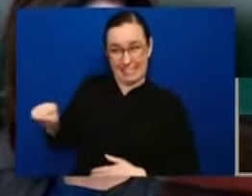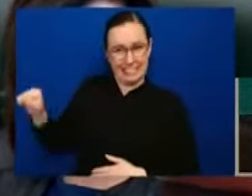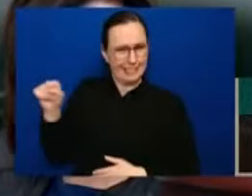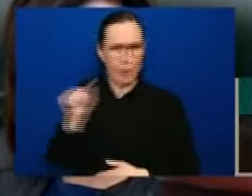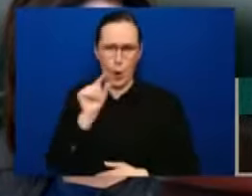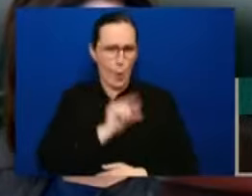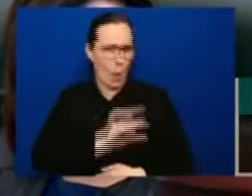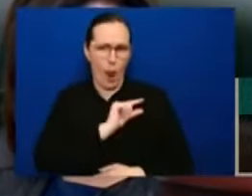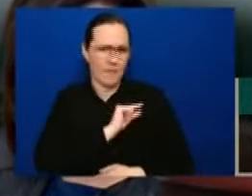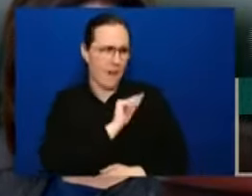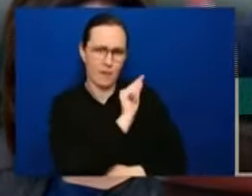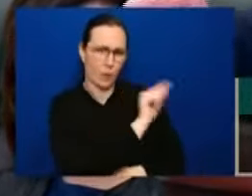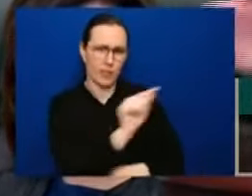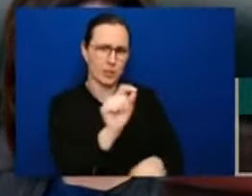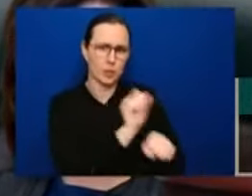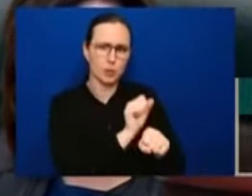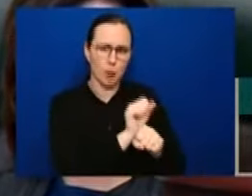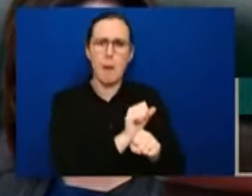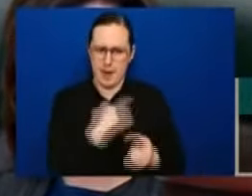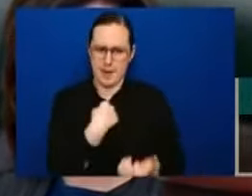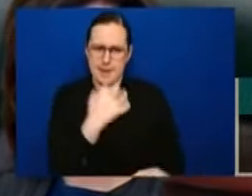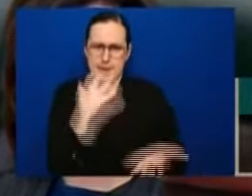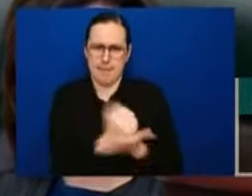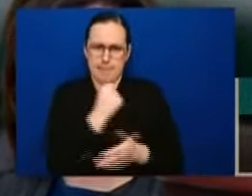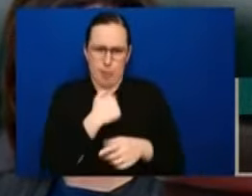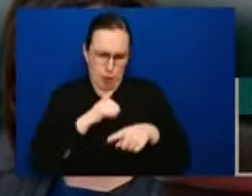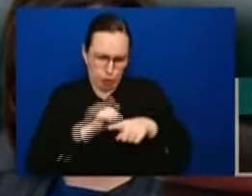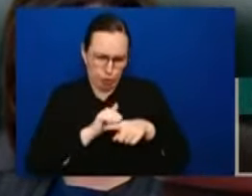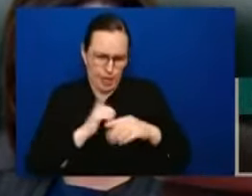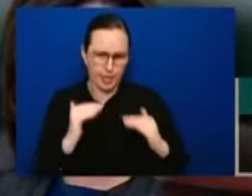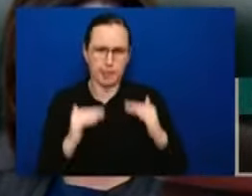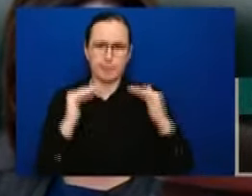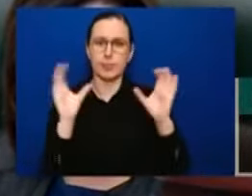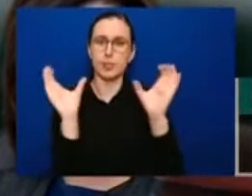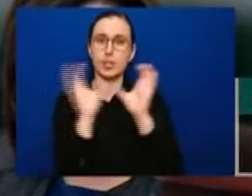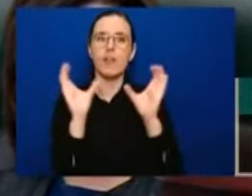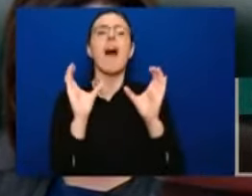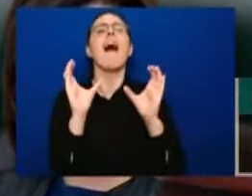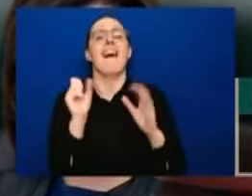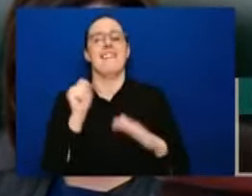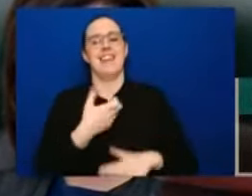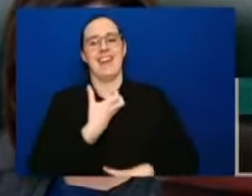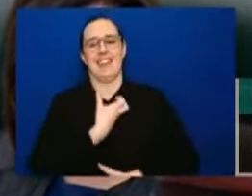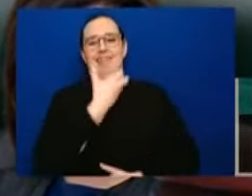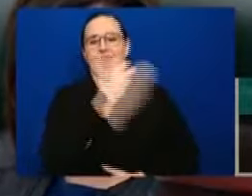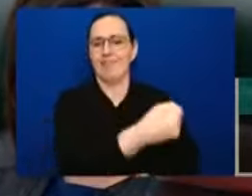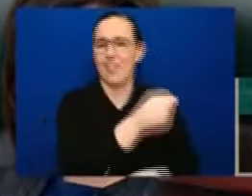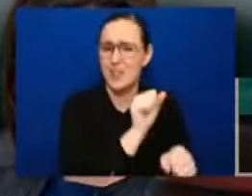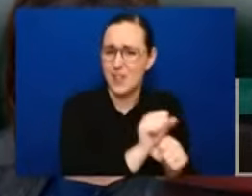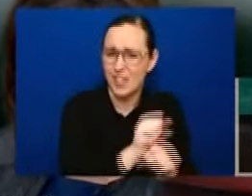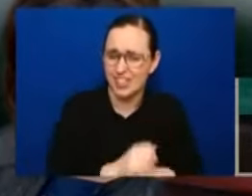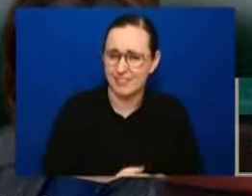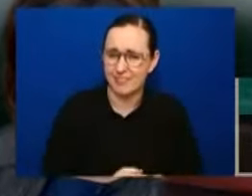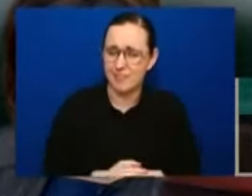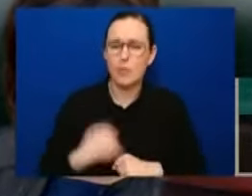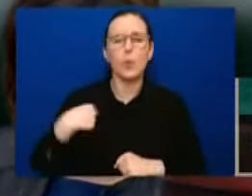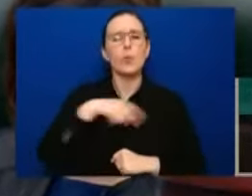micro-credentialing. Mr. Speaker, we recognize the need to create pathways to success for all Albertans,